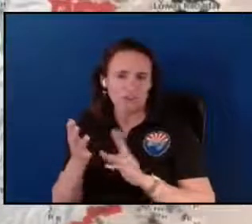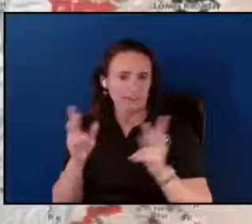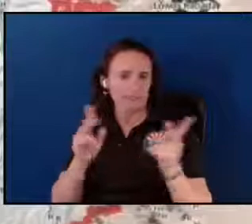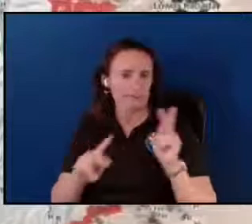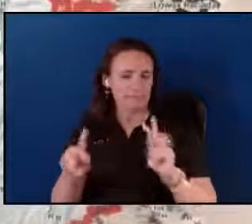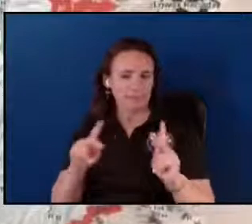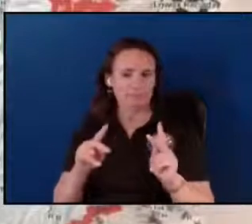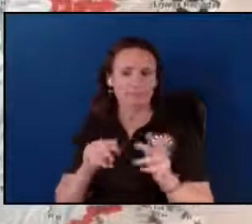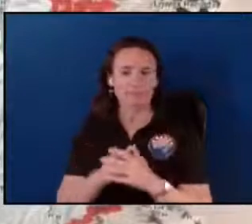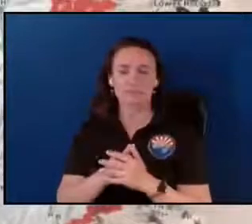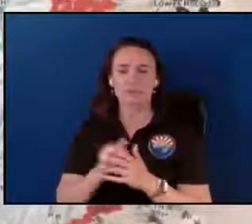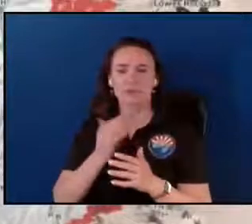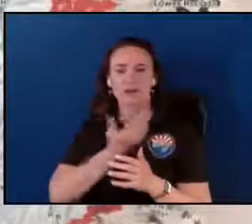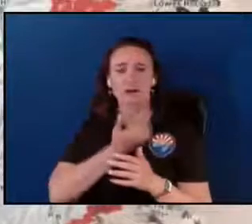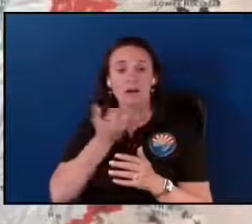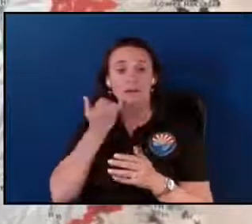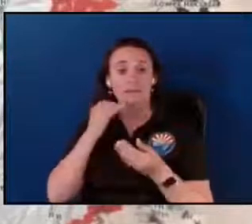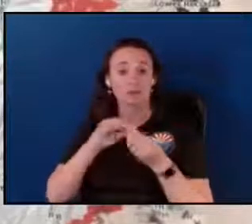is